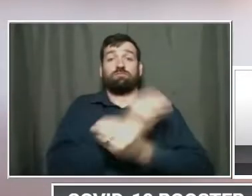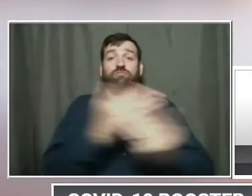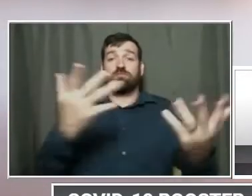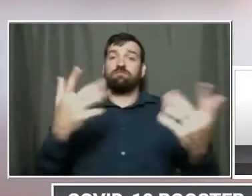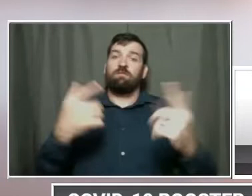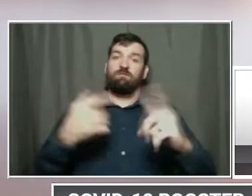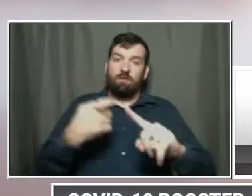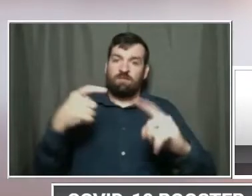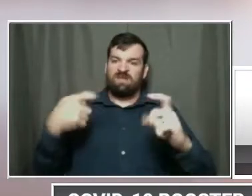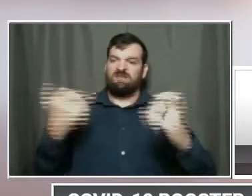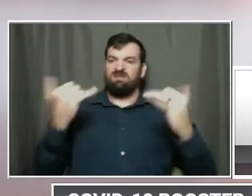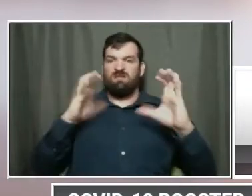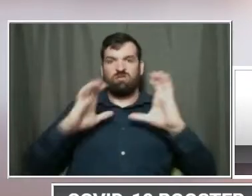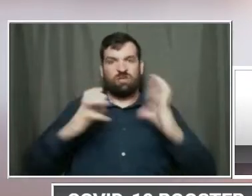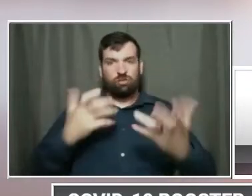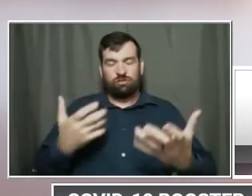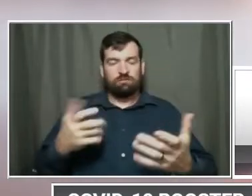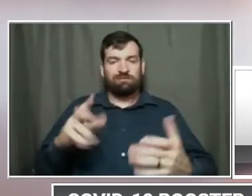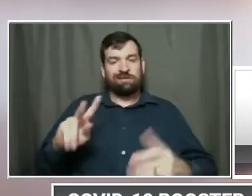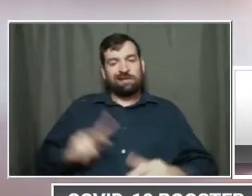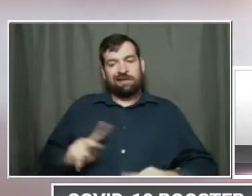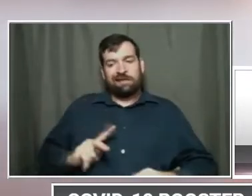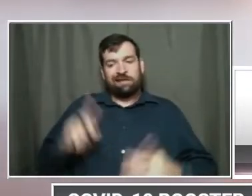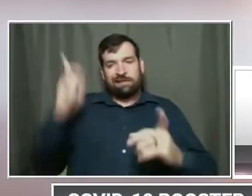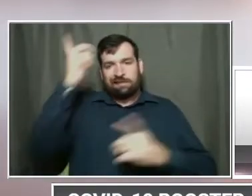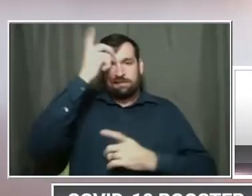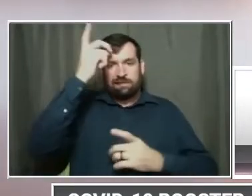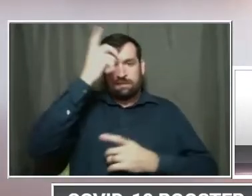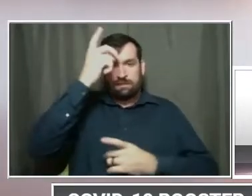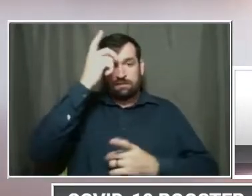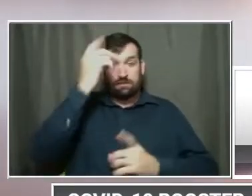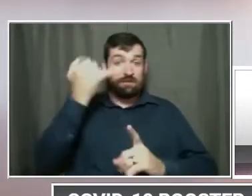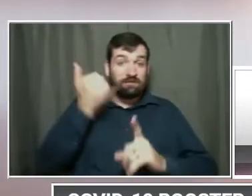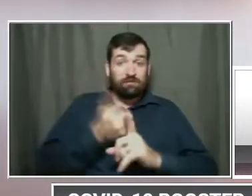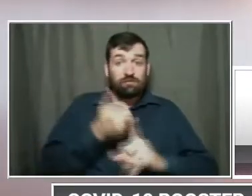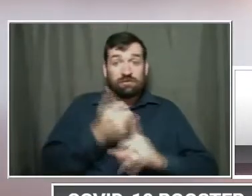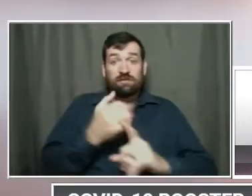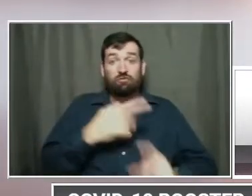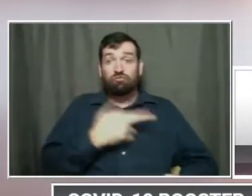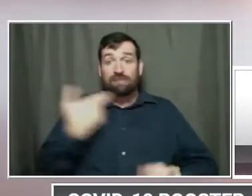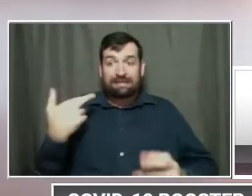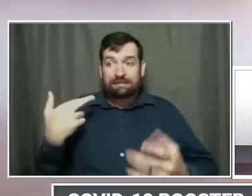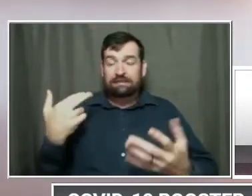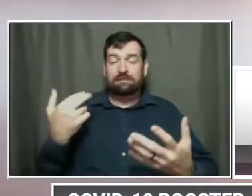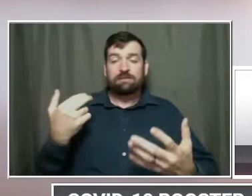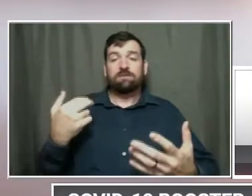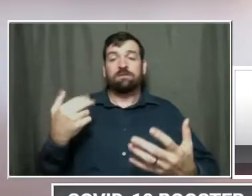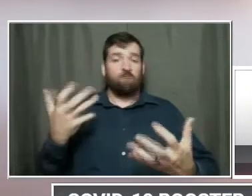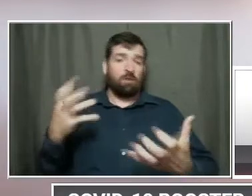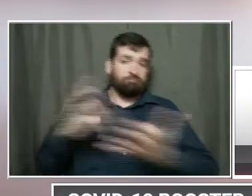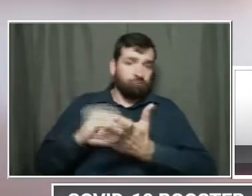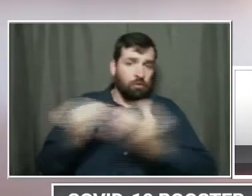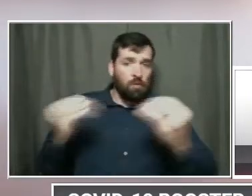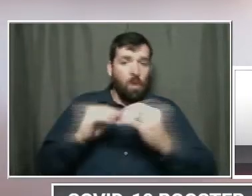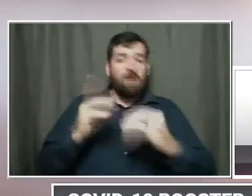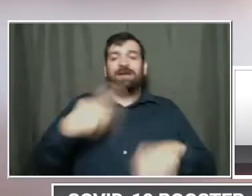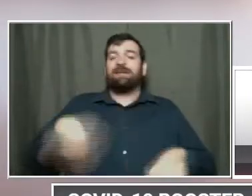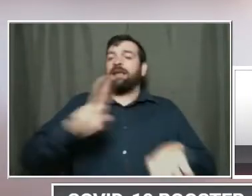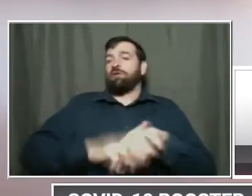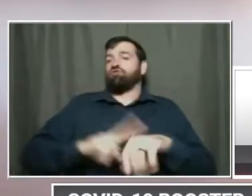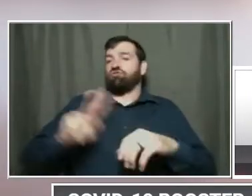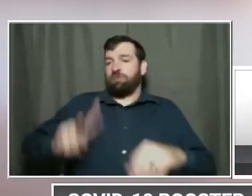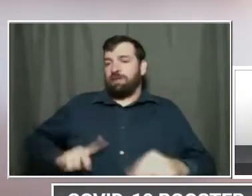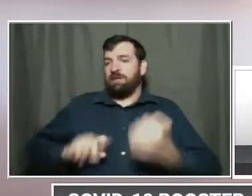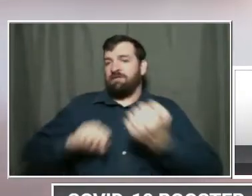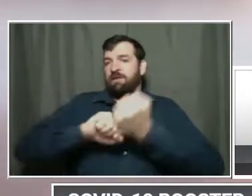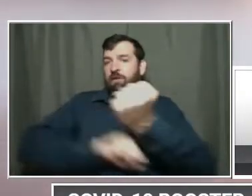conversation, is really that, kidney disease is something that if you're at risk and you want to learn more, obviously the National Kidney Foundation is a great